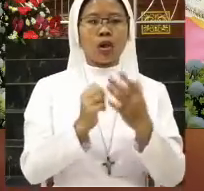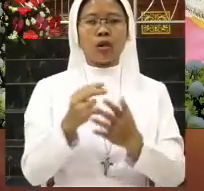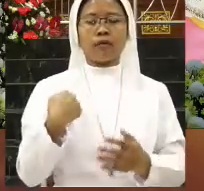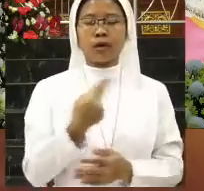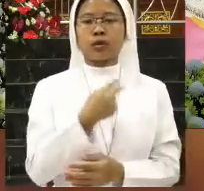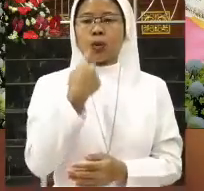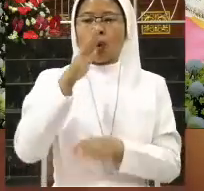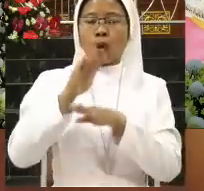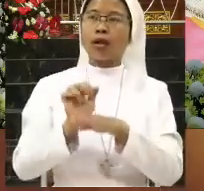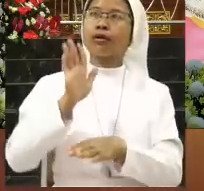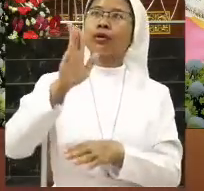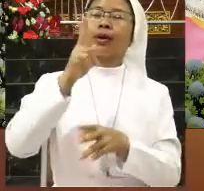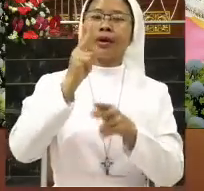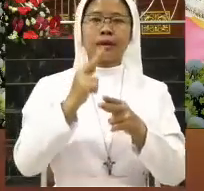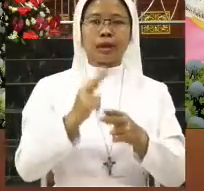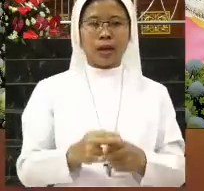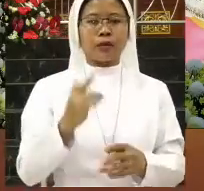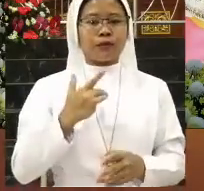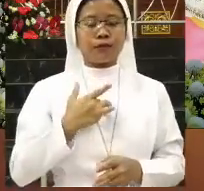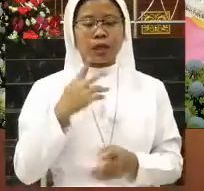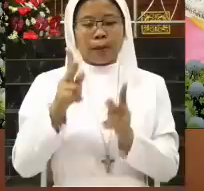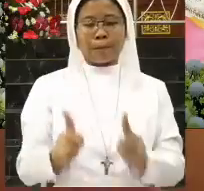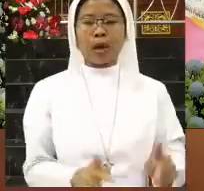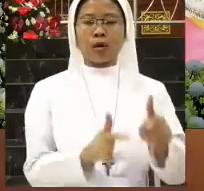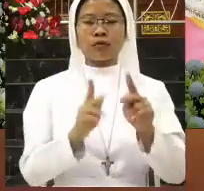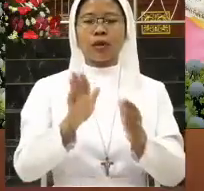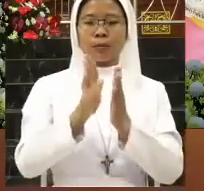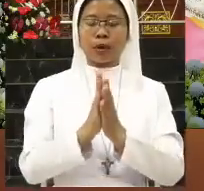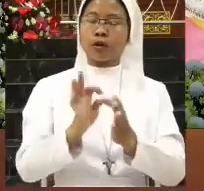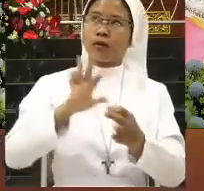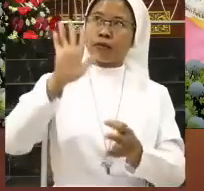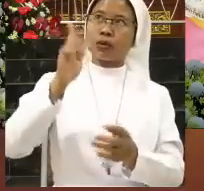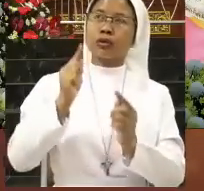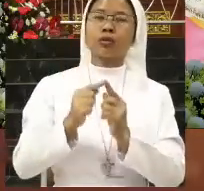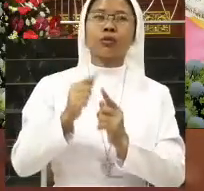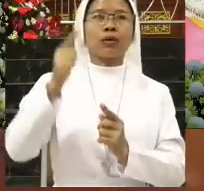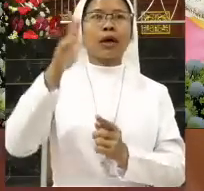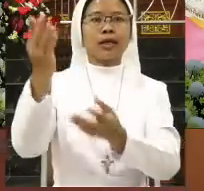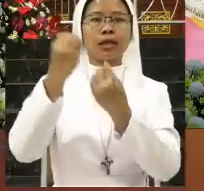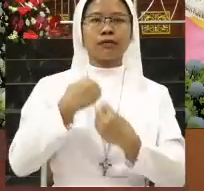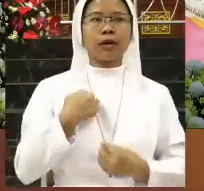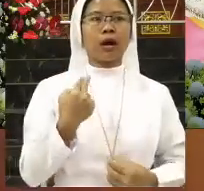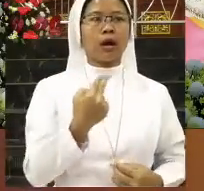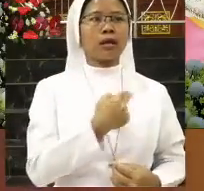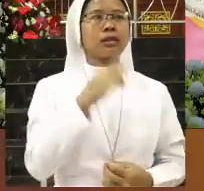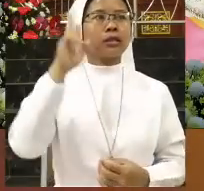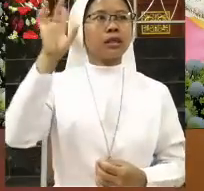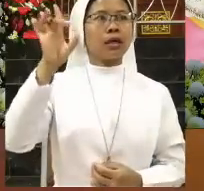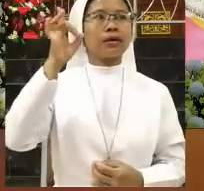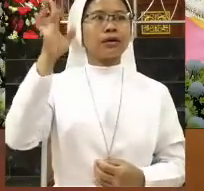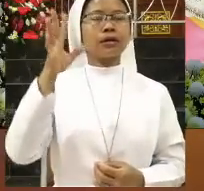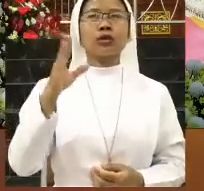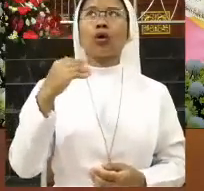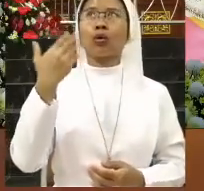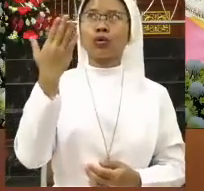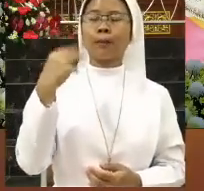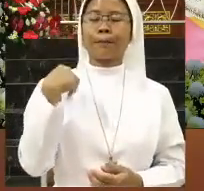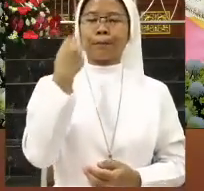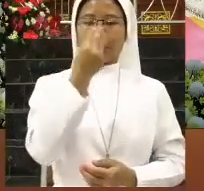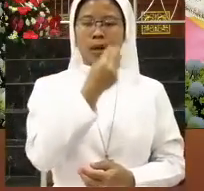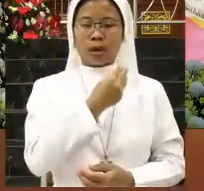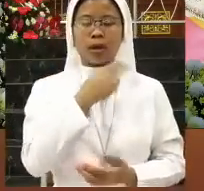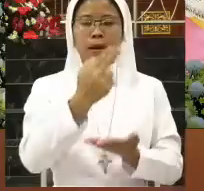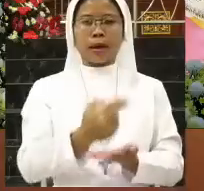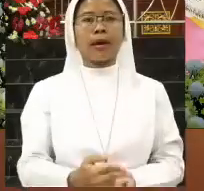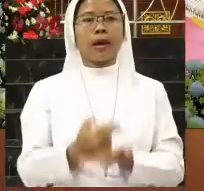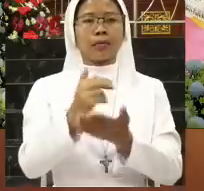name feel power of your intercession with God. Grant to us, we praise you, O Lady, secure help in